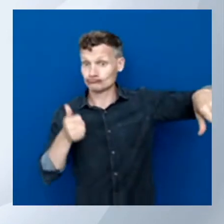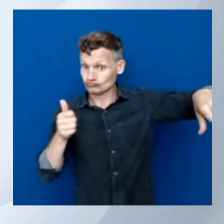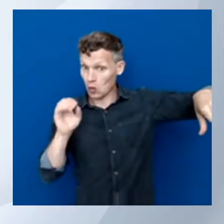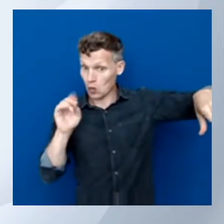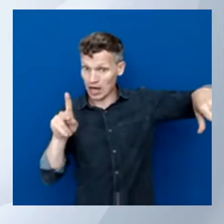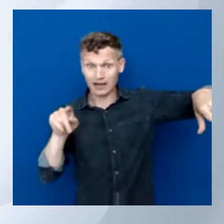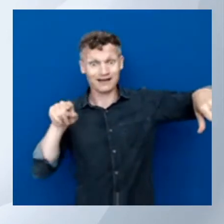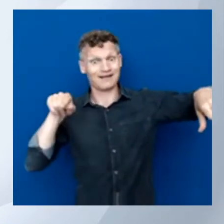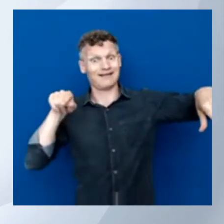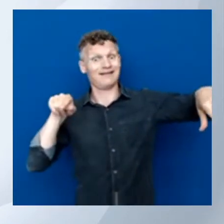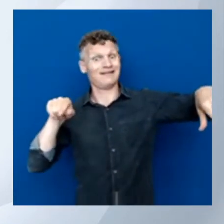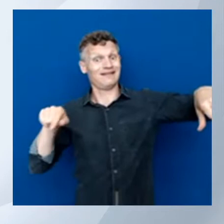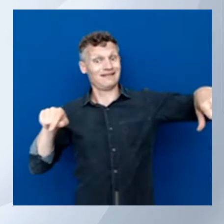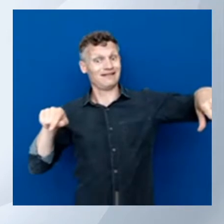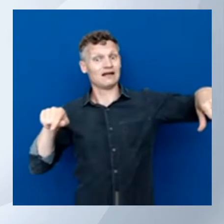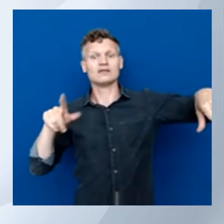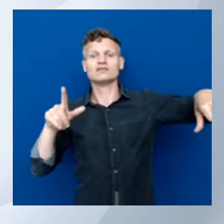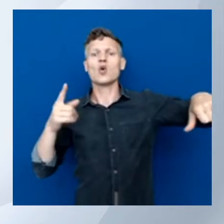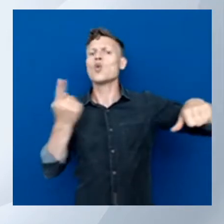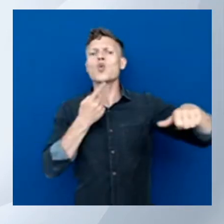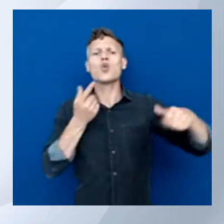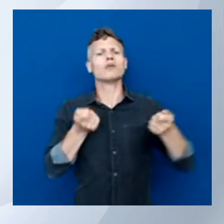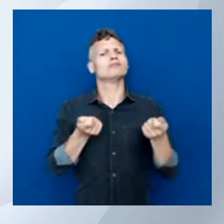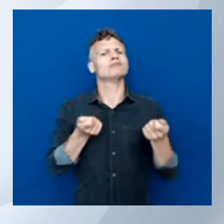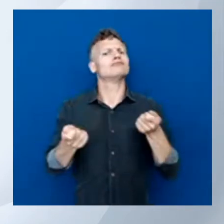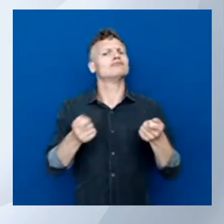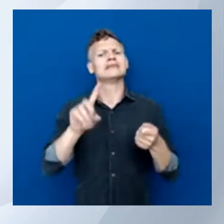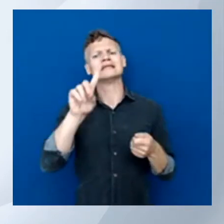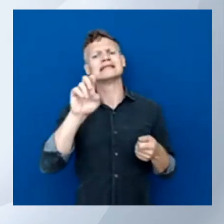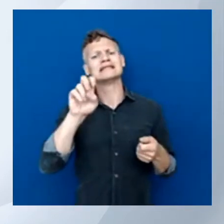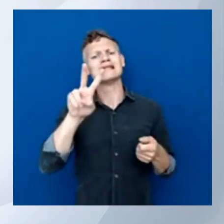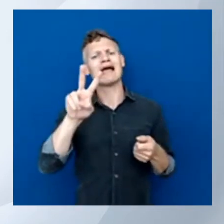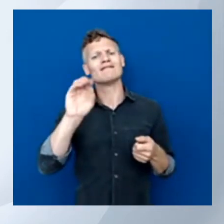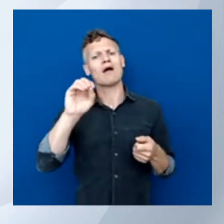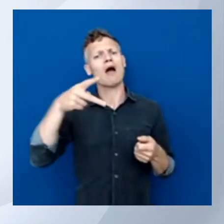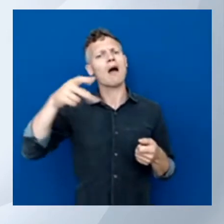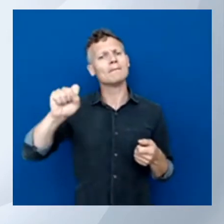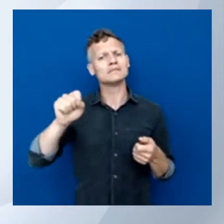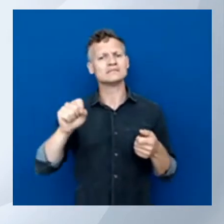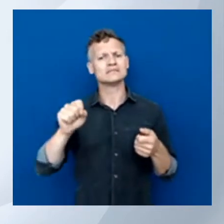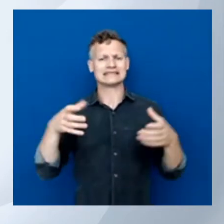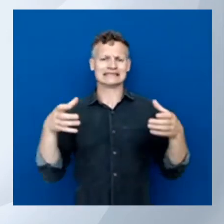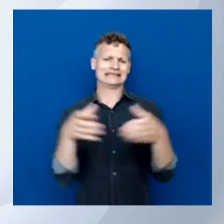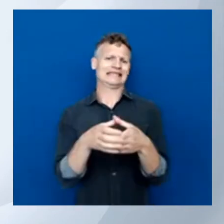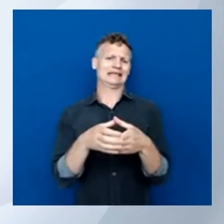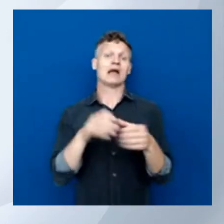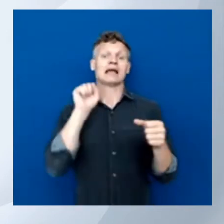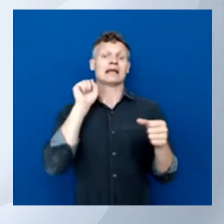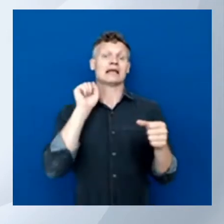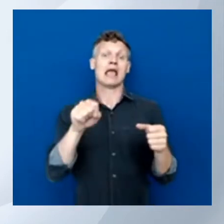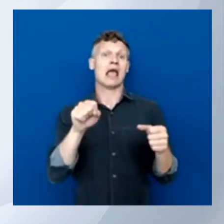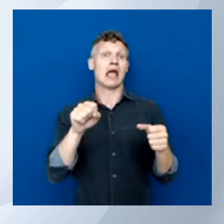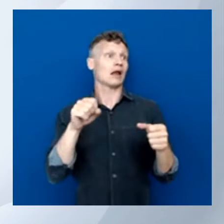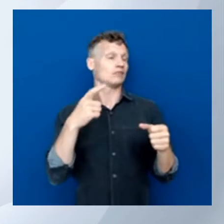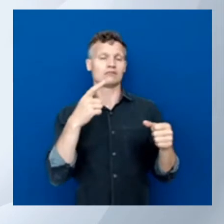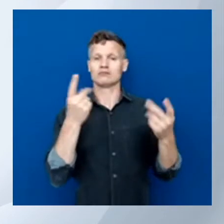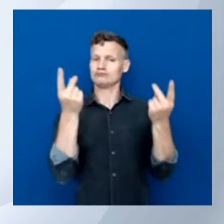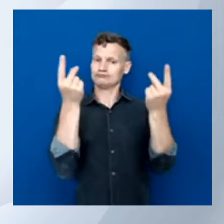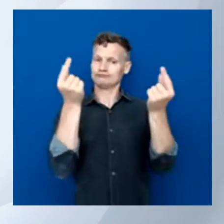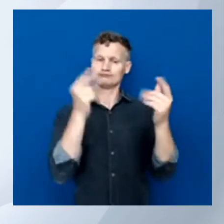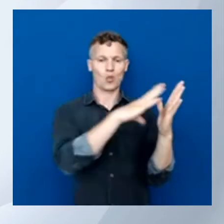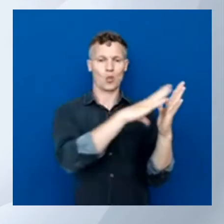the DevOps team will maintain a replica setup in another region. Now, this other region would hopefully be in